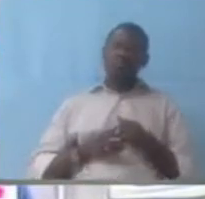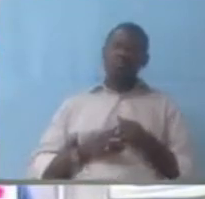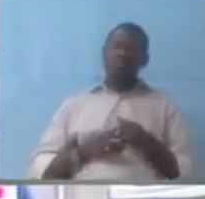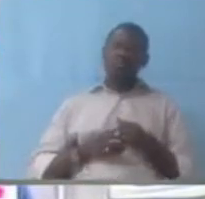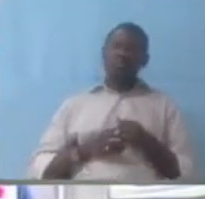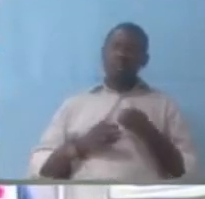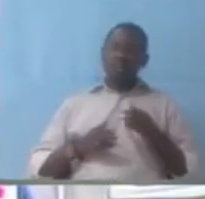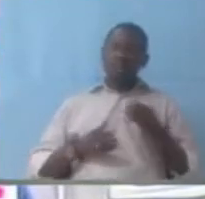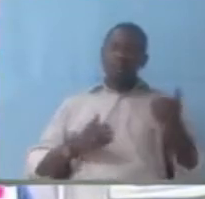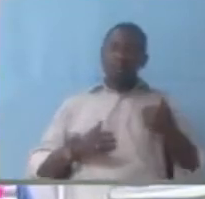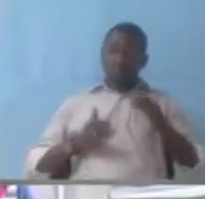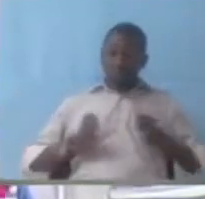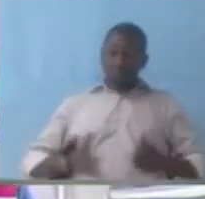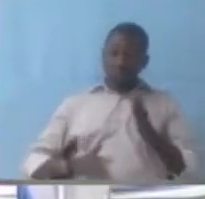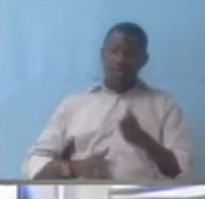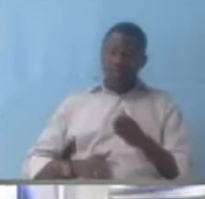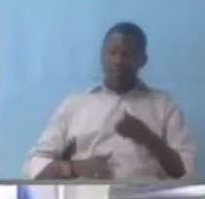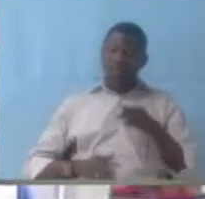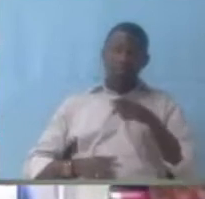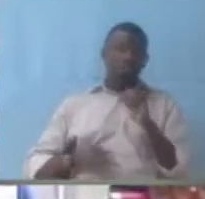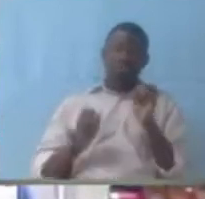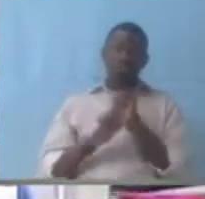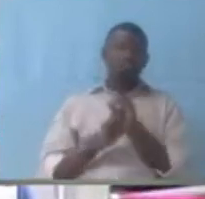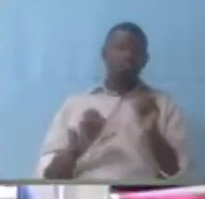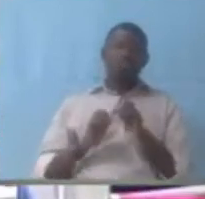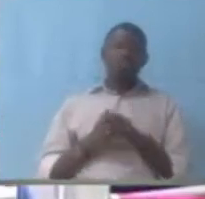coming. Hadamadungol la nyanto inyantaka loa la nyaming.